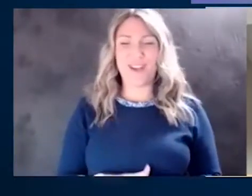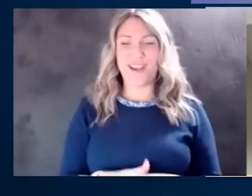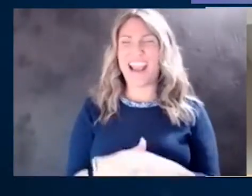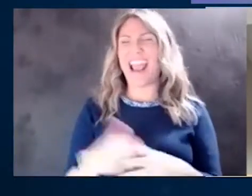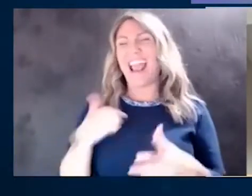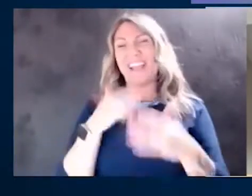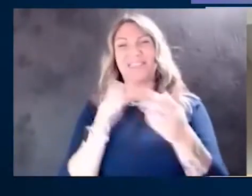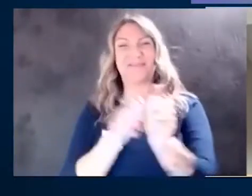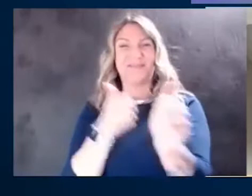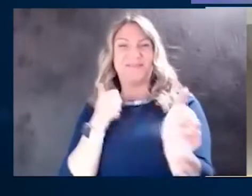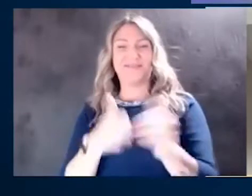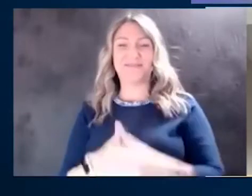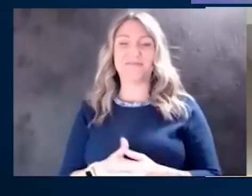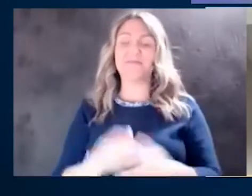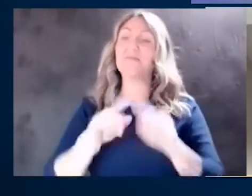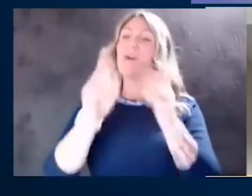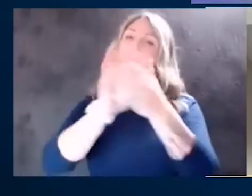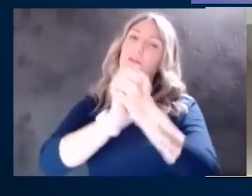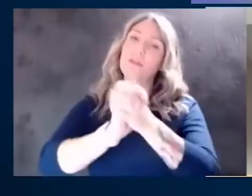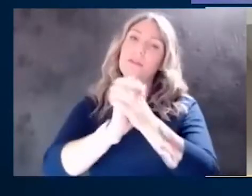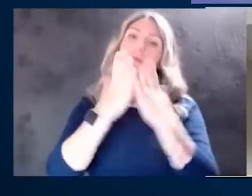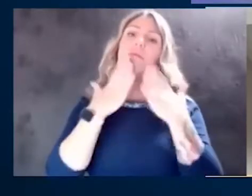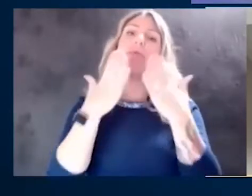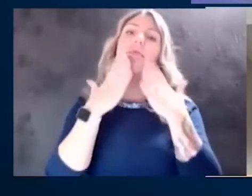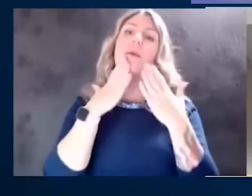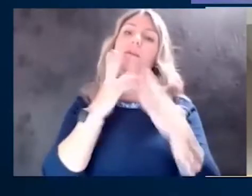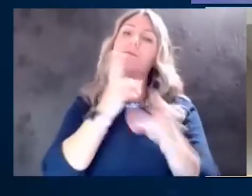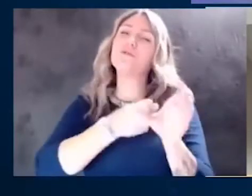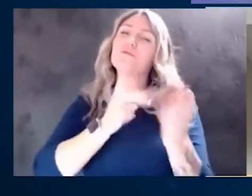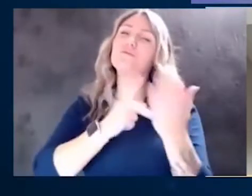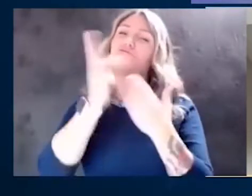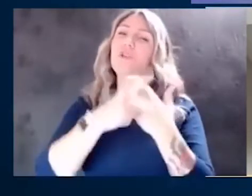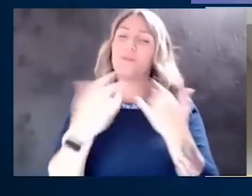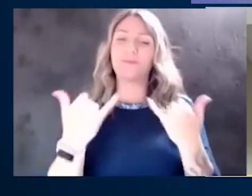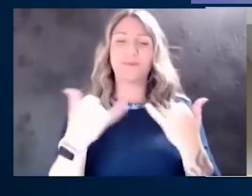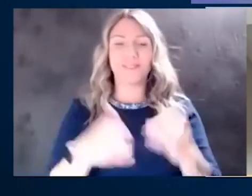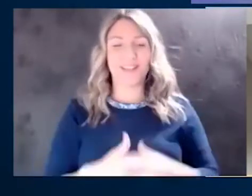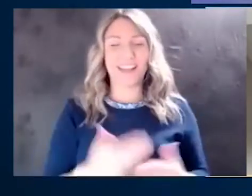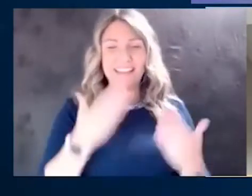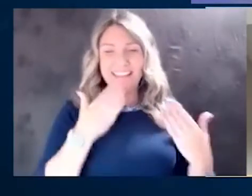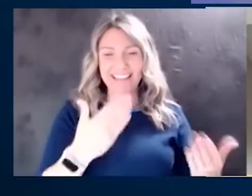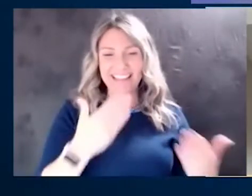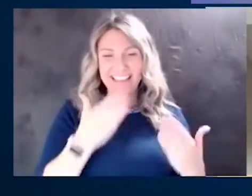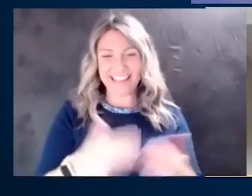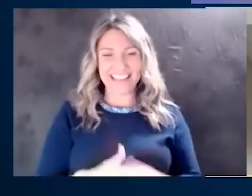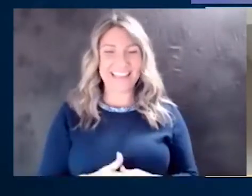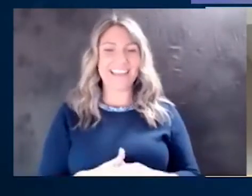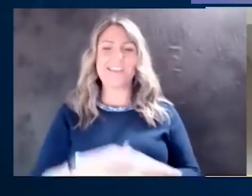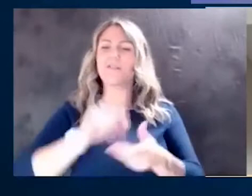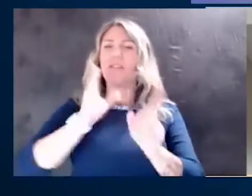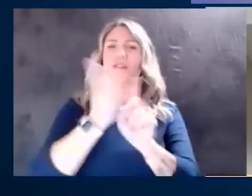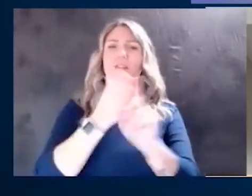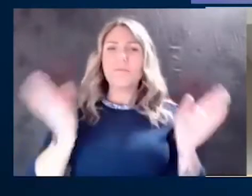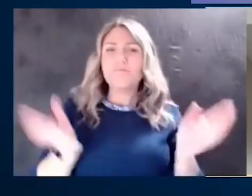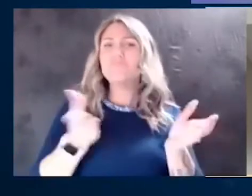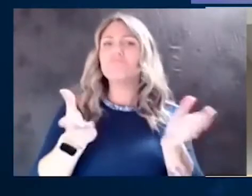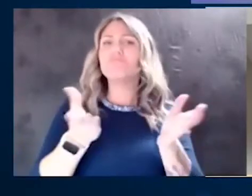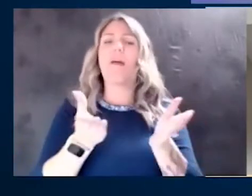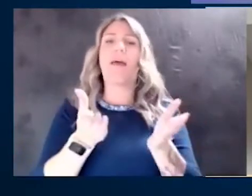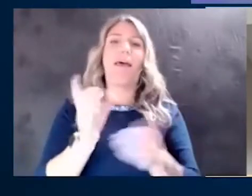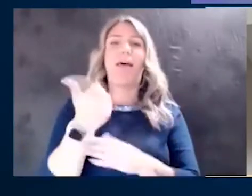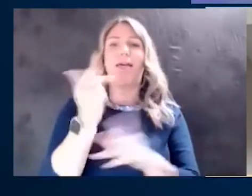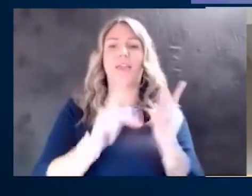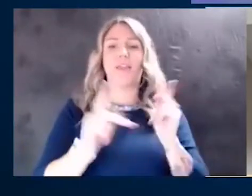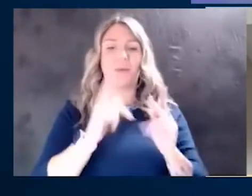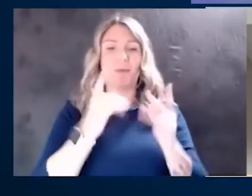But congratulations and thanks for being on the program. Thanks for using the force. Keep it up and convince others to do the same thing. I'm going to turn to